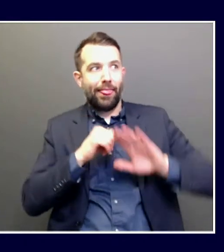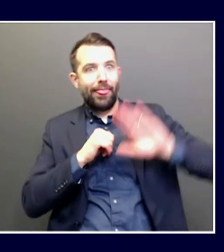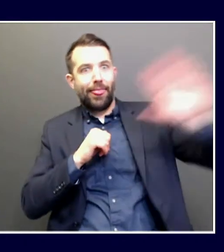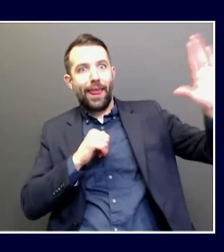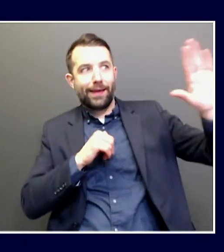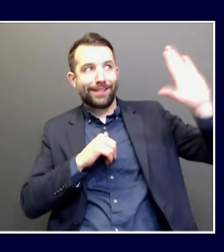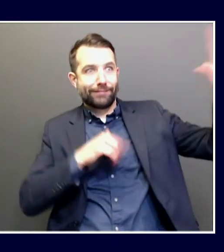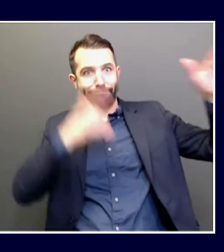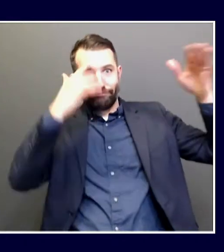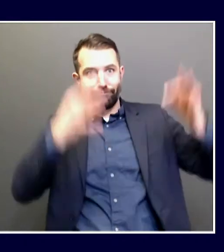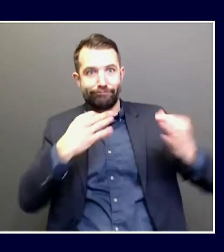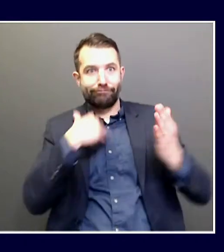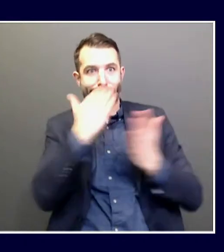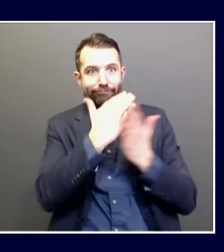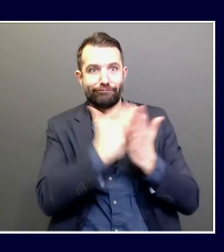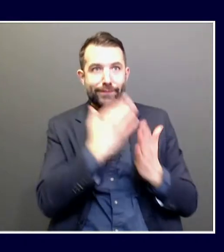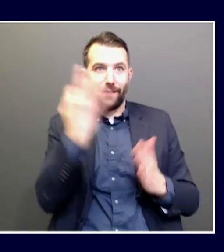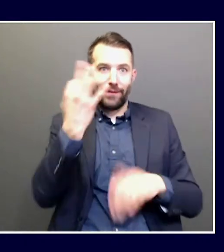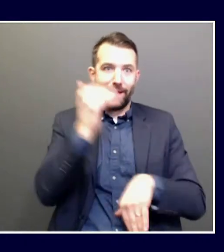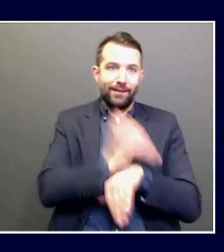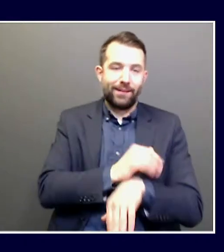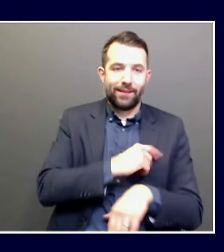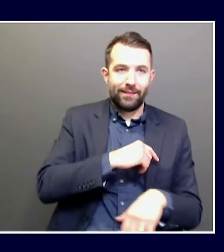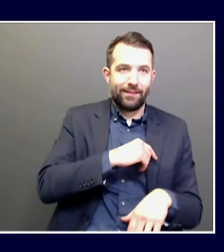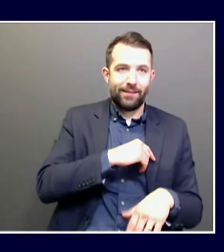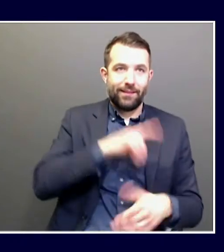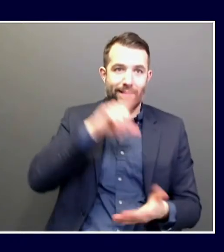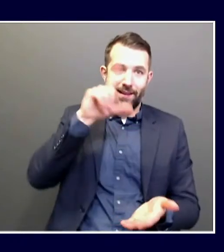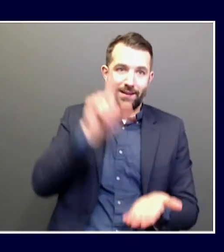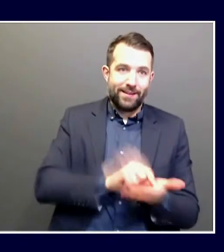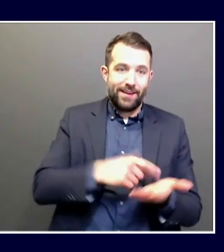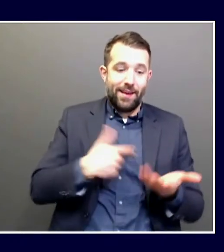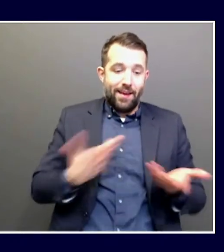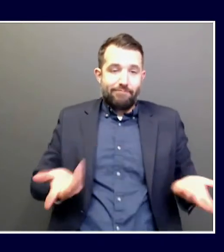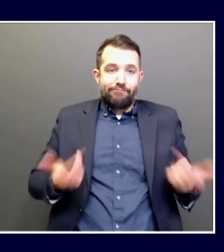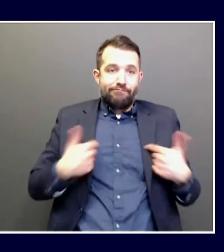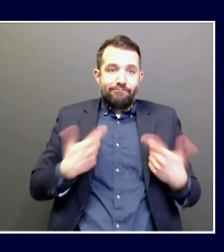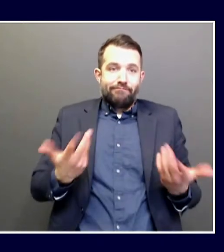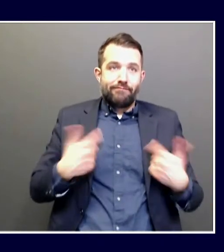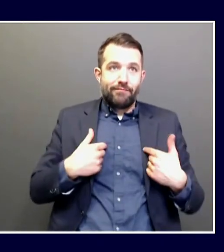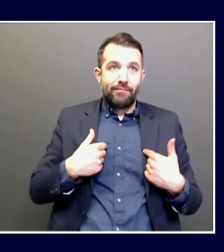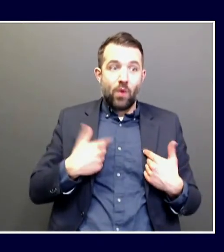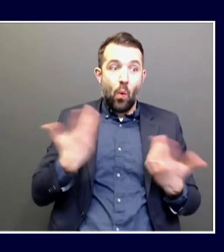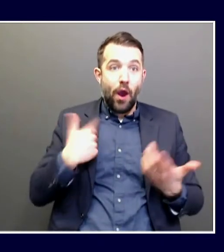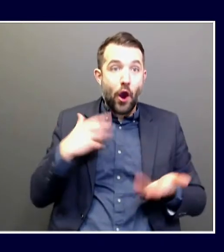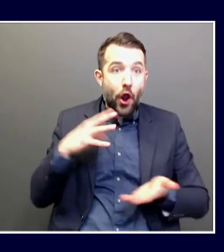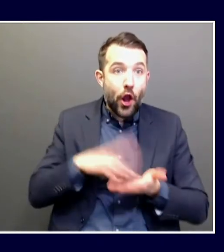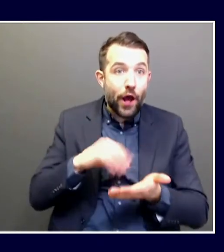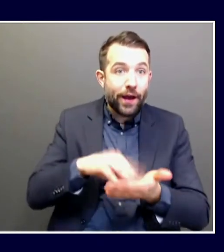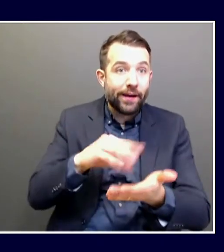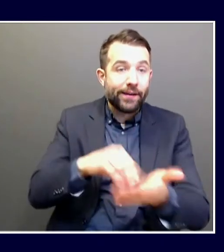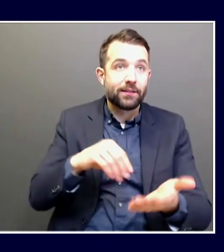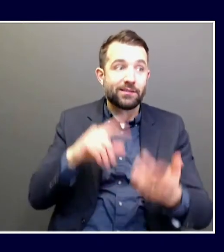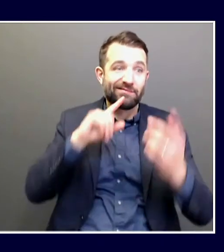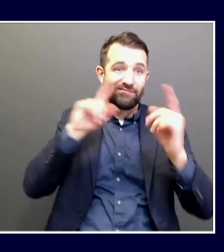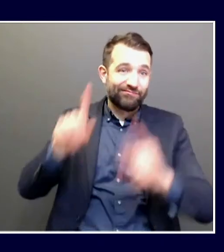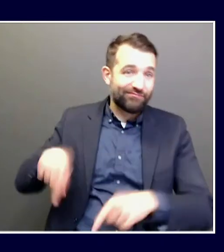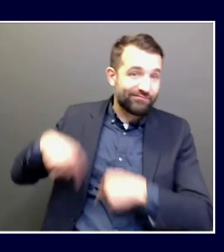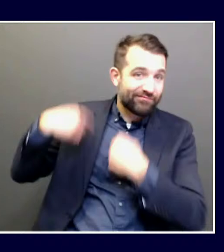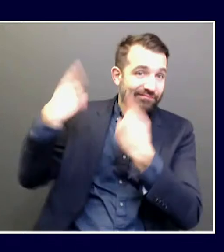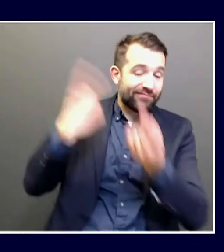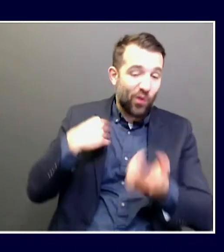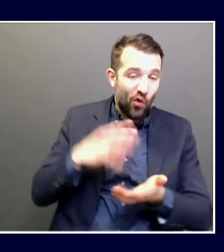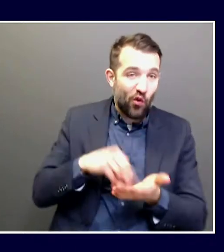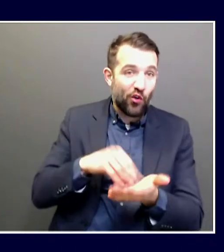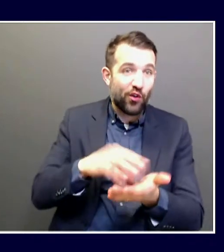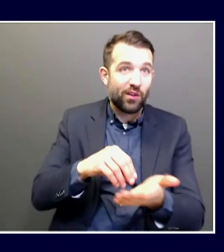Friday evening. But I think what we've learned so far about masking, particularly in light of a more contagious